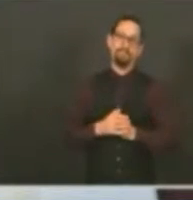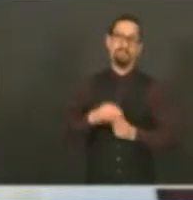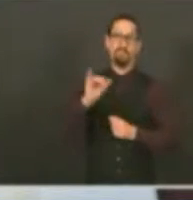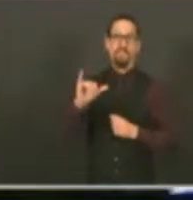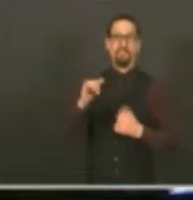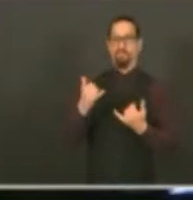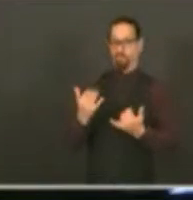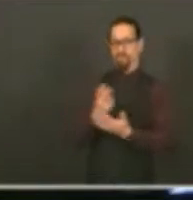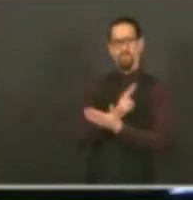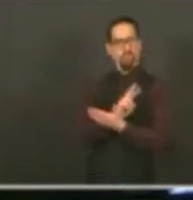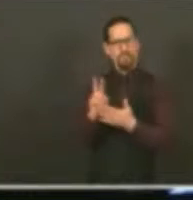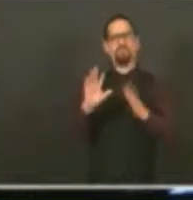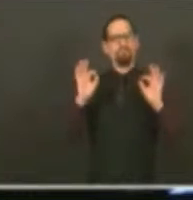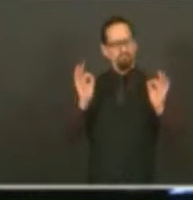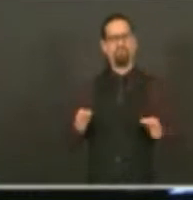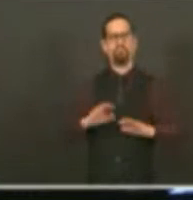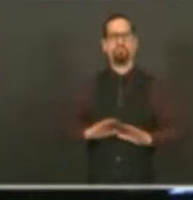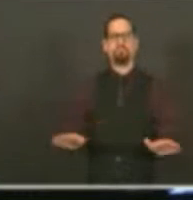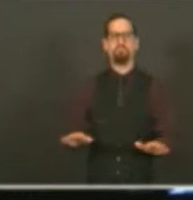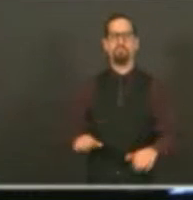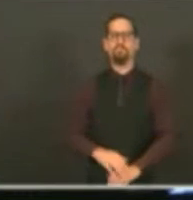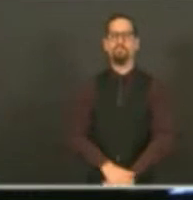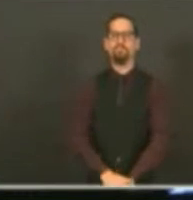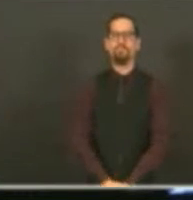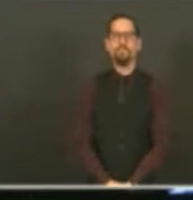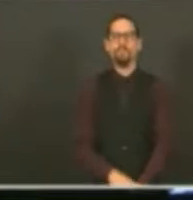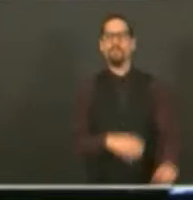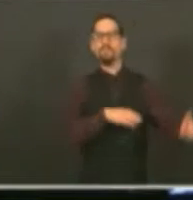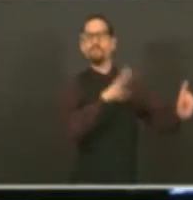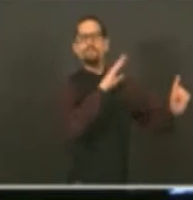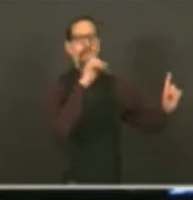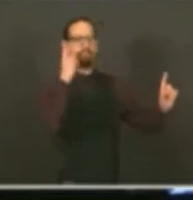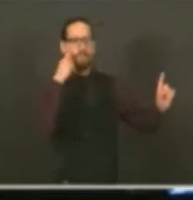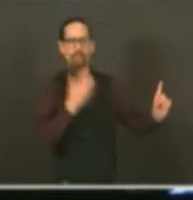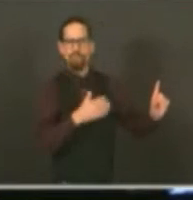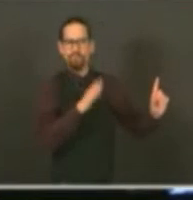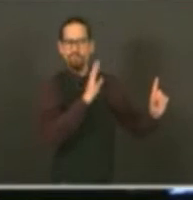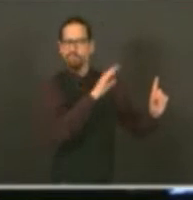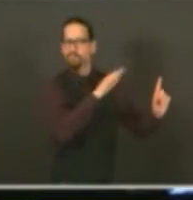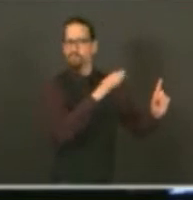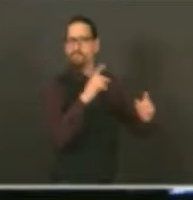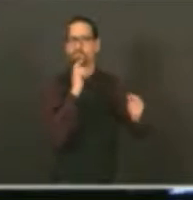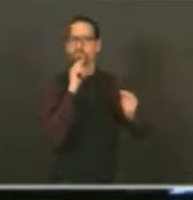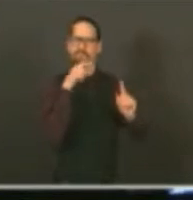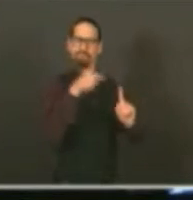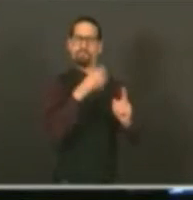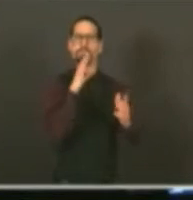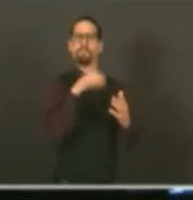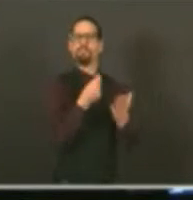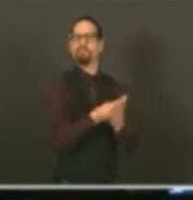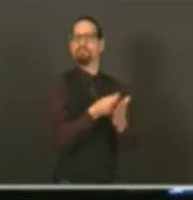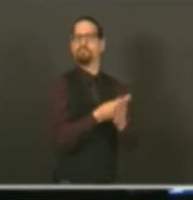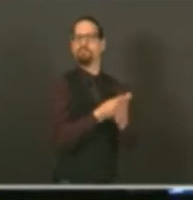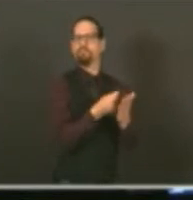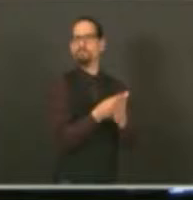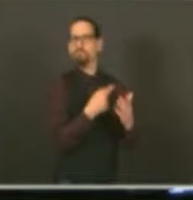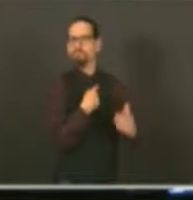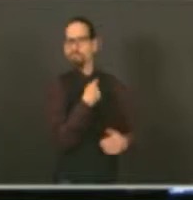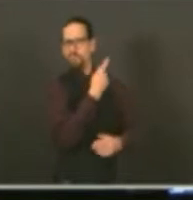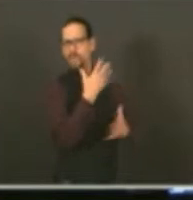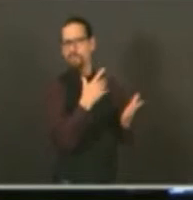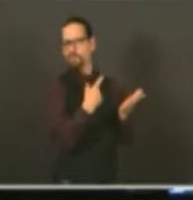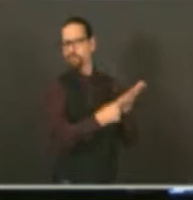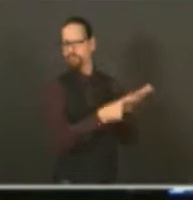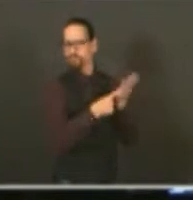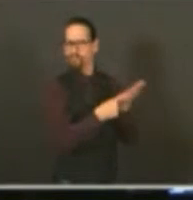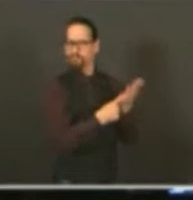decision-making that we made. Governor Raimondo, with regard to dollars and cents, You and I have spoken on a number of occasions about shared